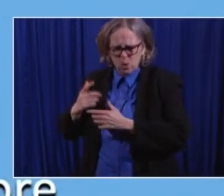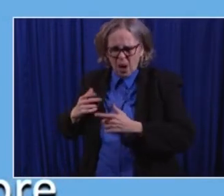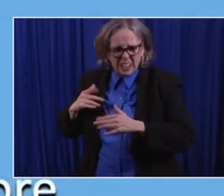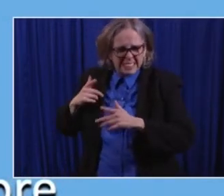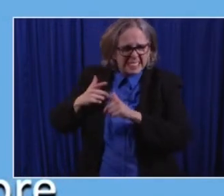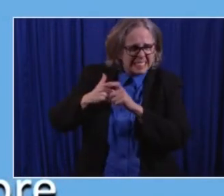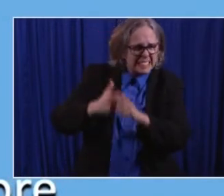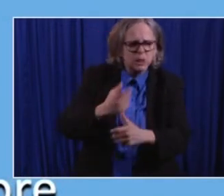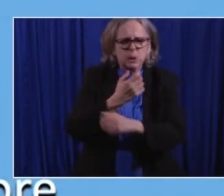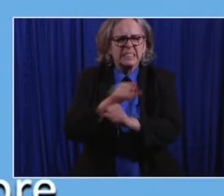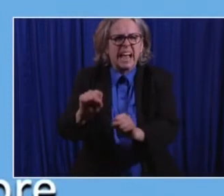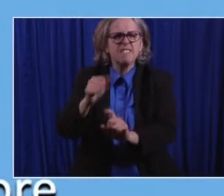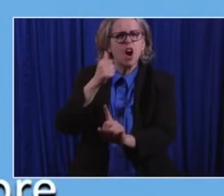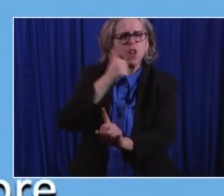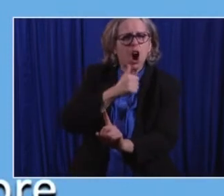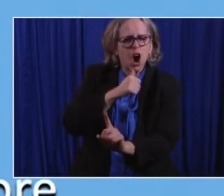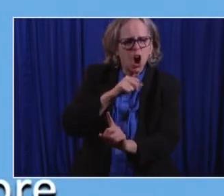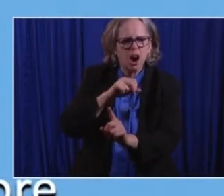at a nearby hospital.